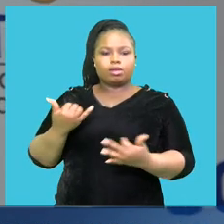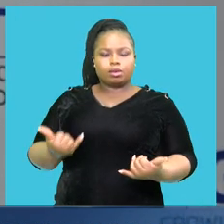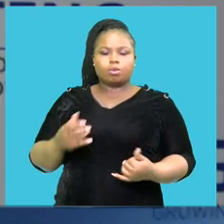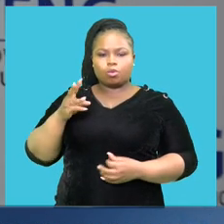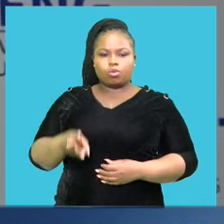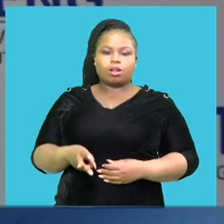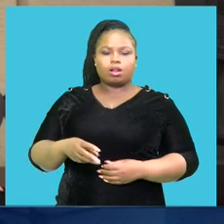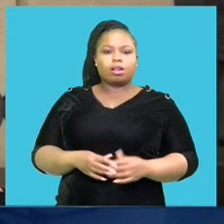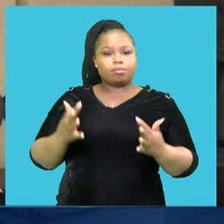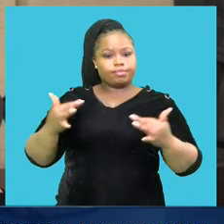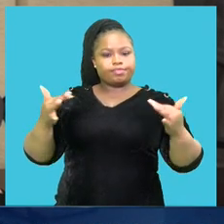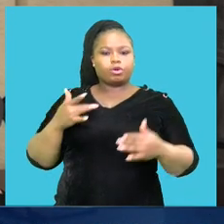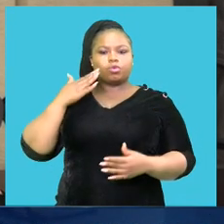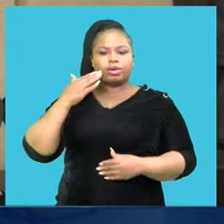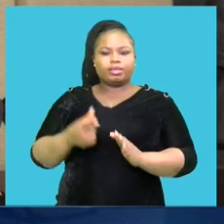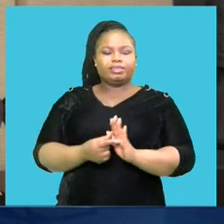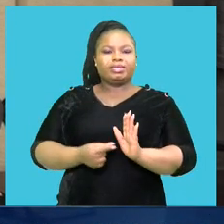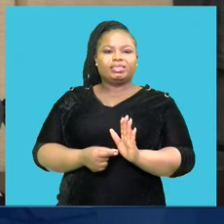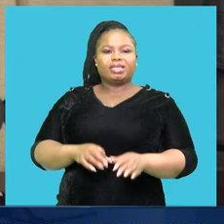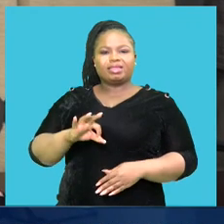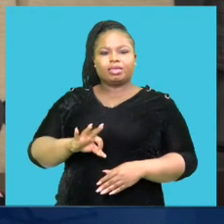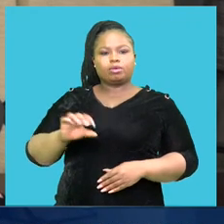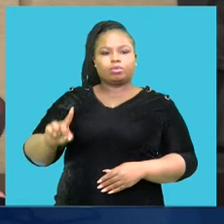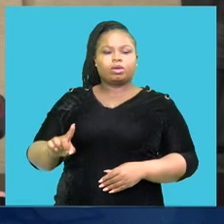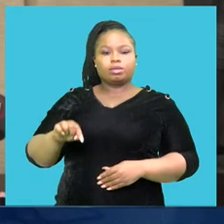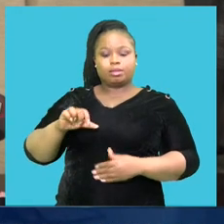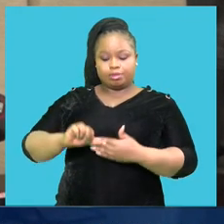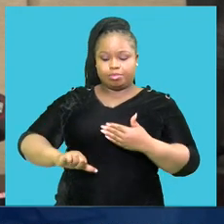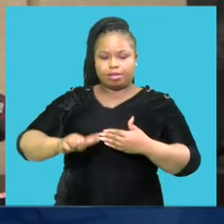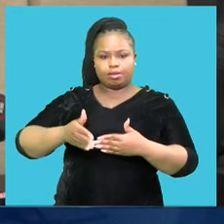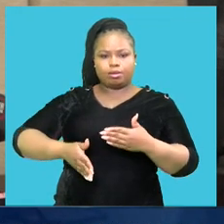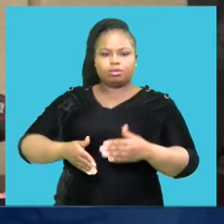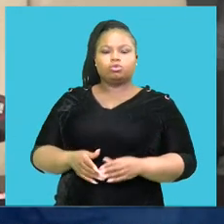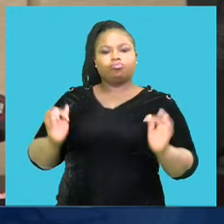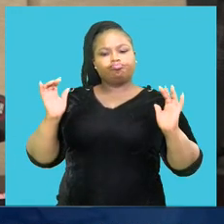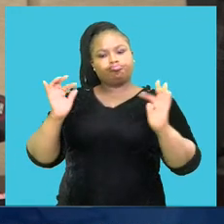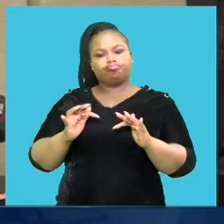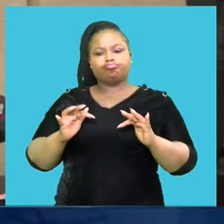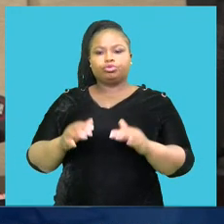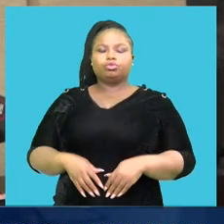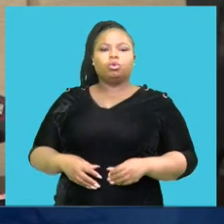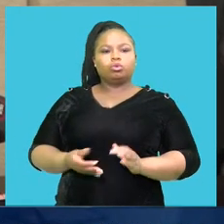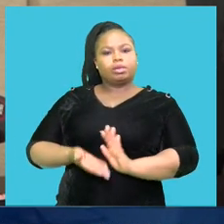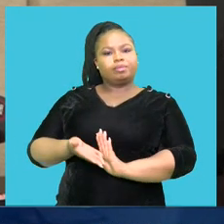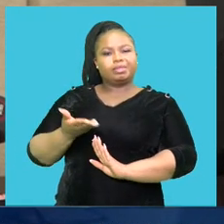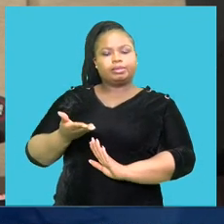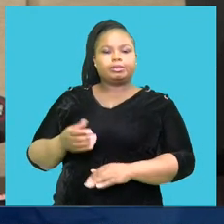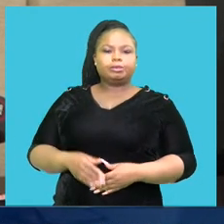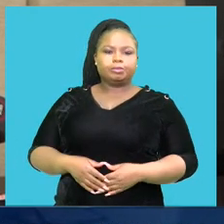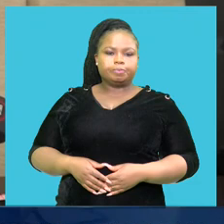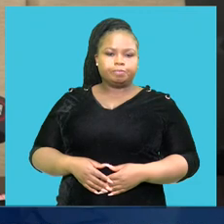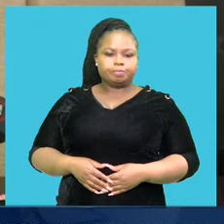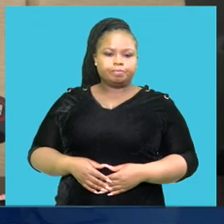kubamba imbizo ngomhla wa31 kule nyanga ukuthethana nokunika iimfundiso.